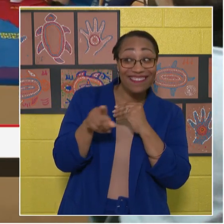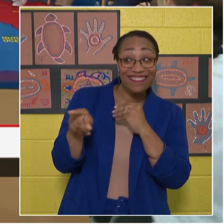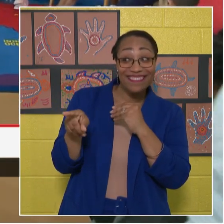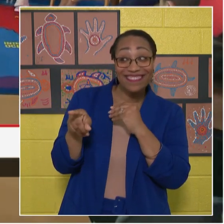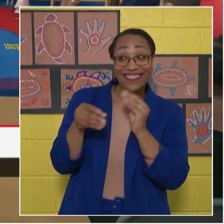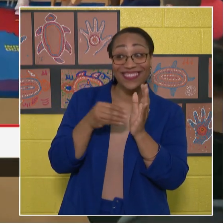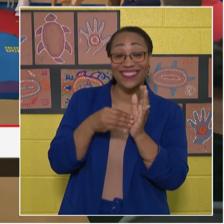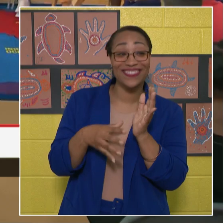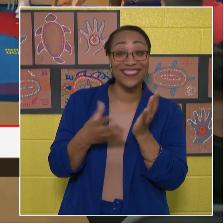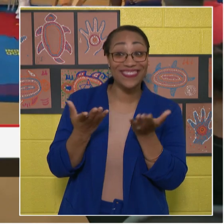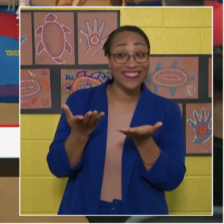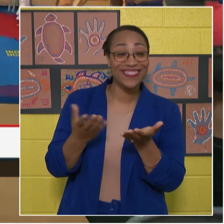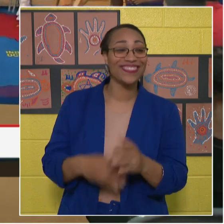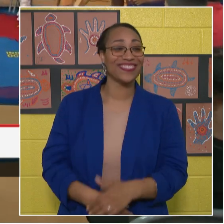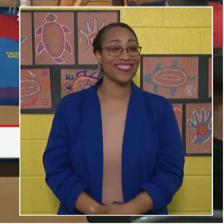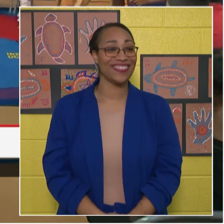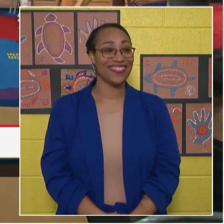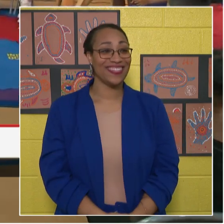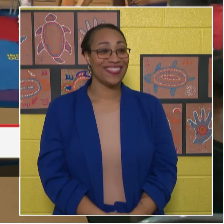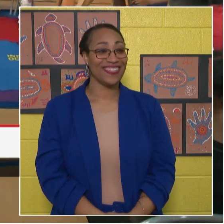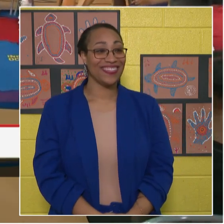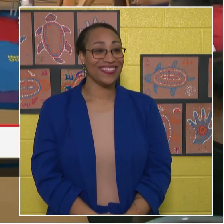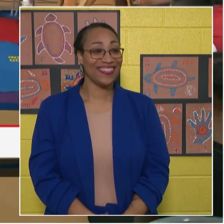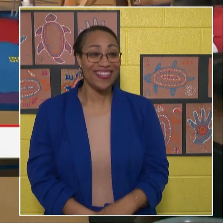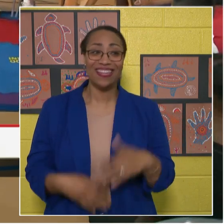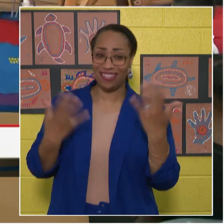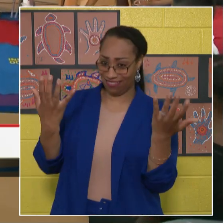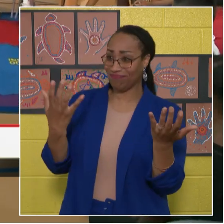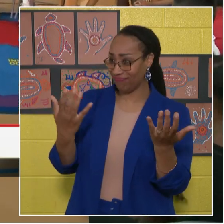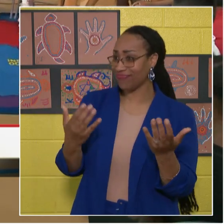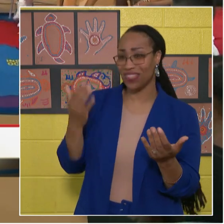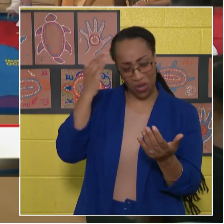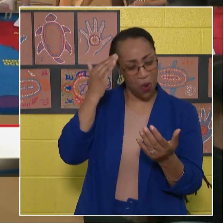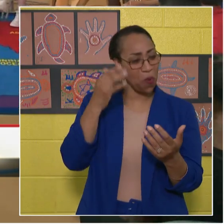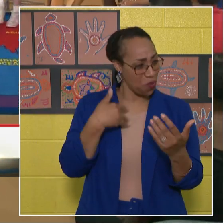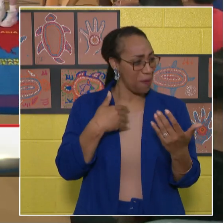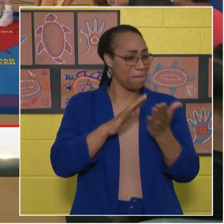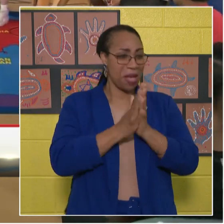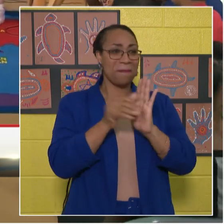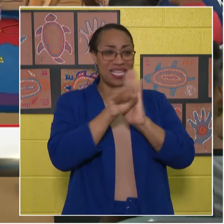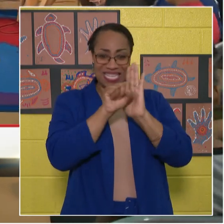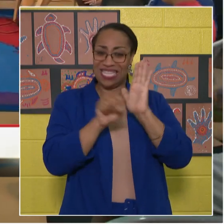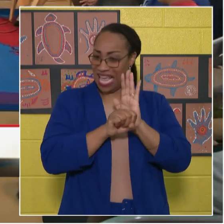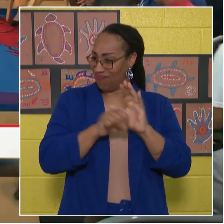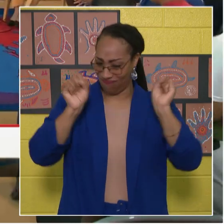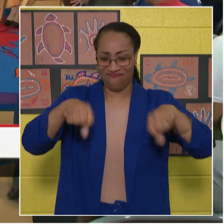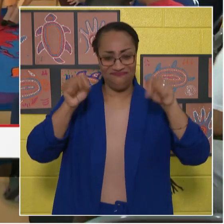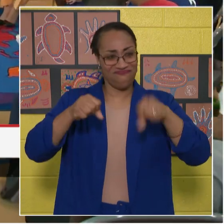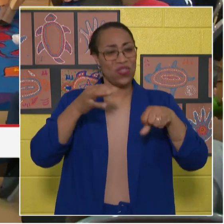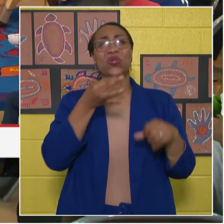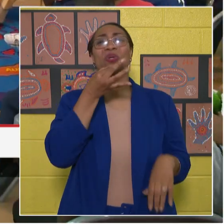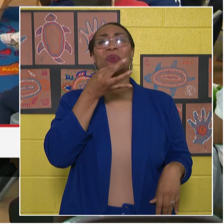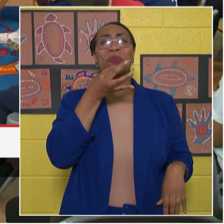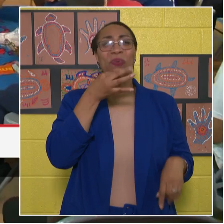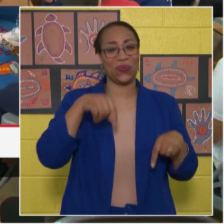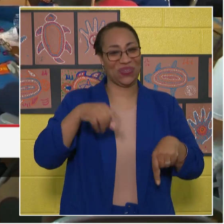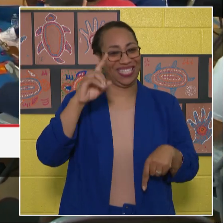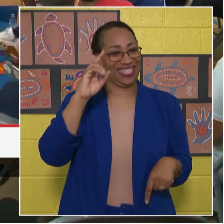Because it can surely become a state soon enough. Yes, it surely become a state soon enough.